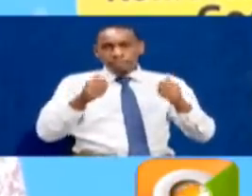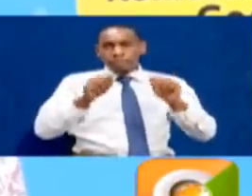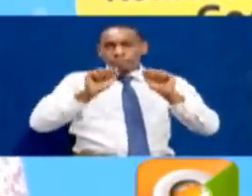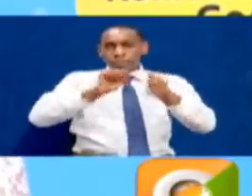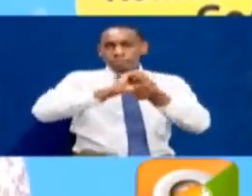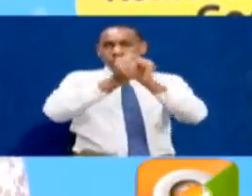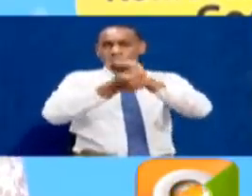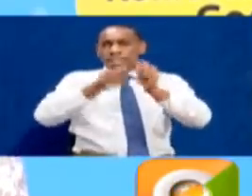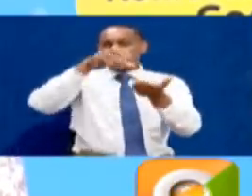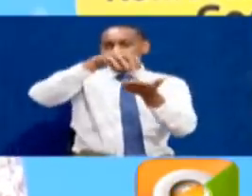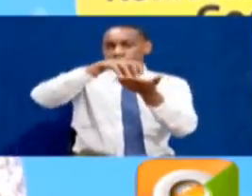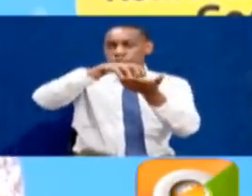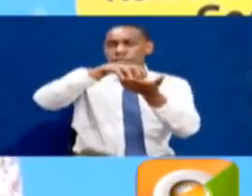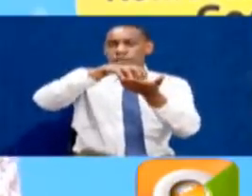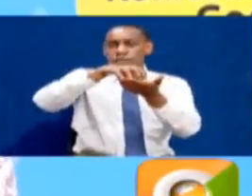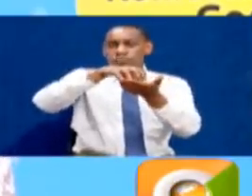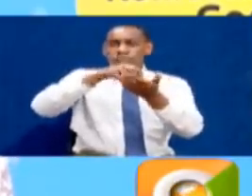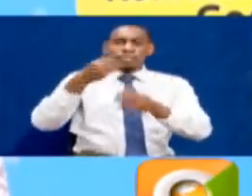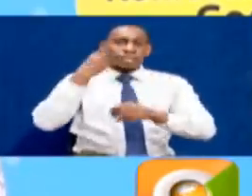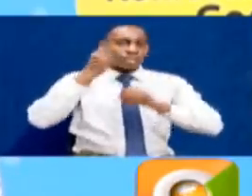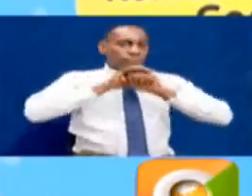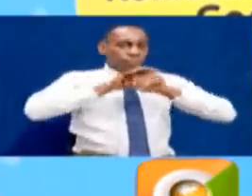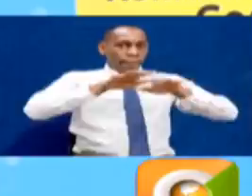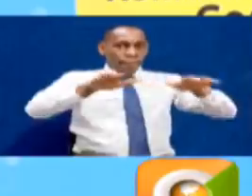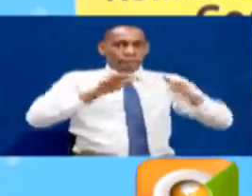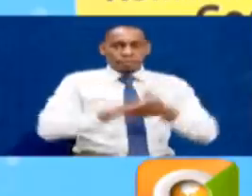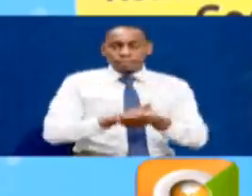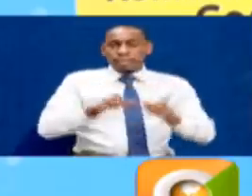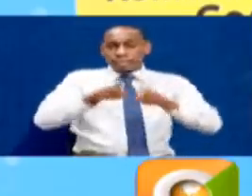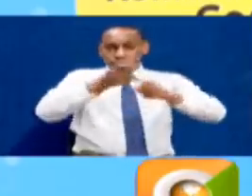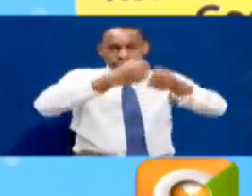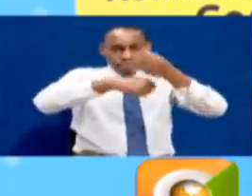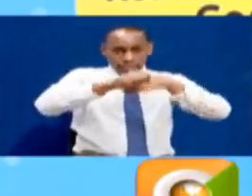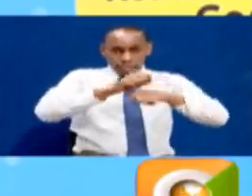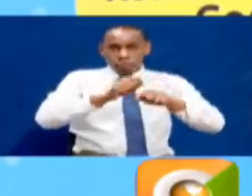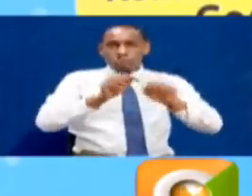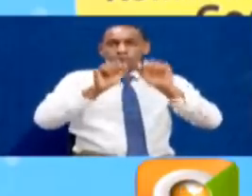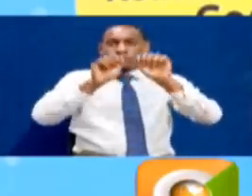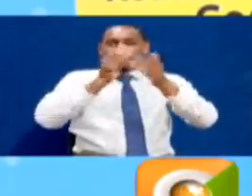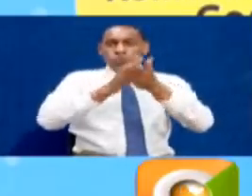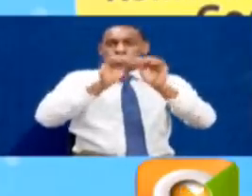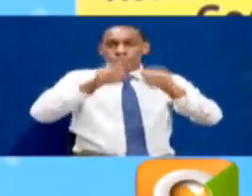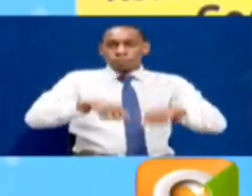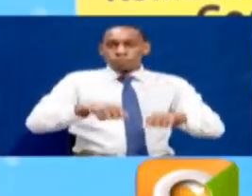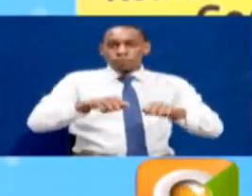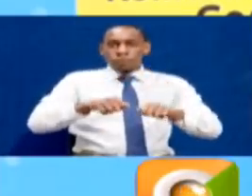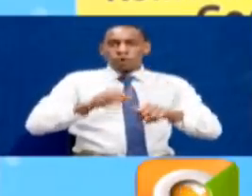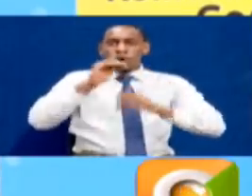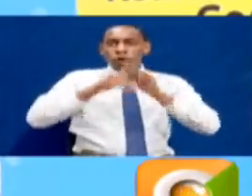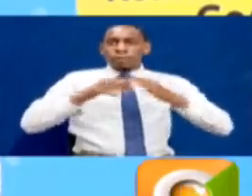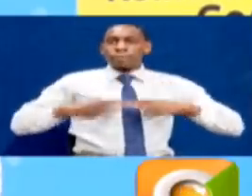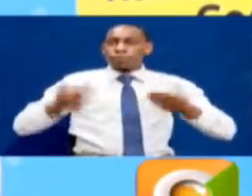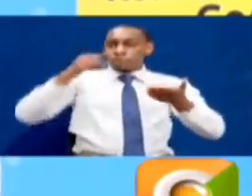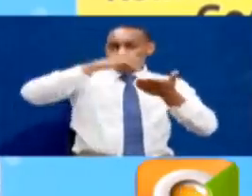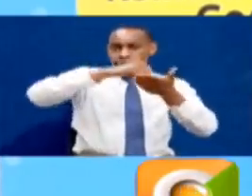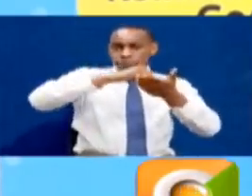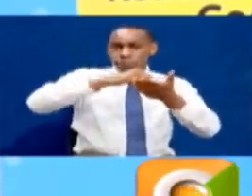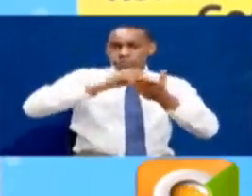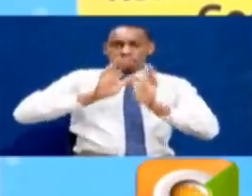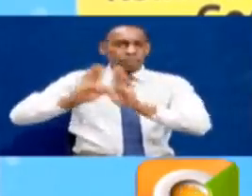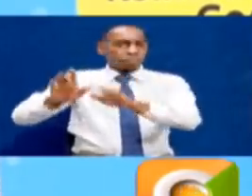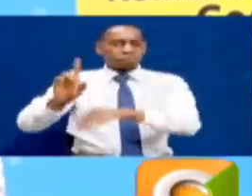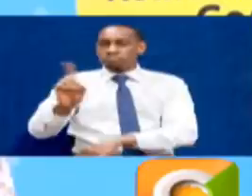the story of this pandemic. By doing so, we will leave no one behind.